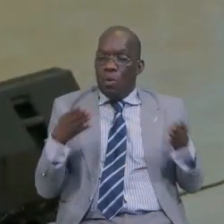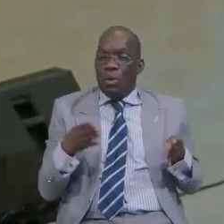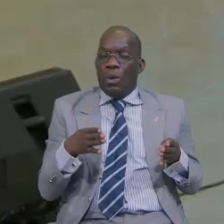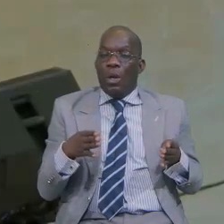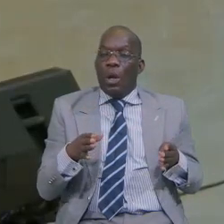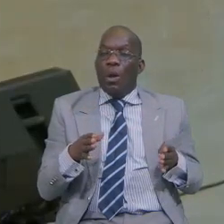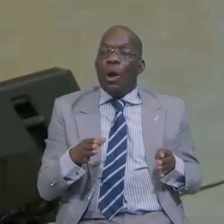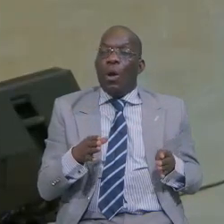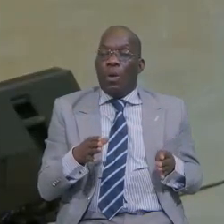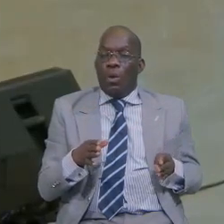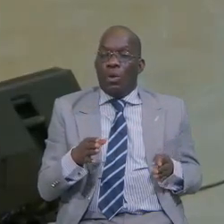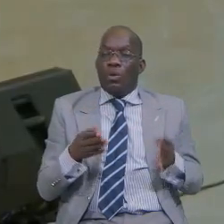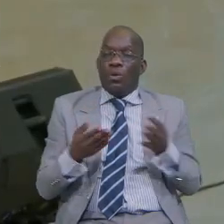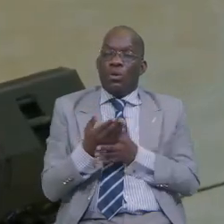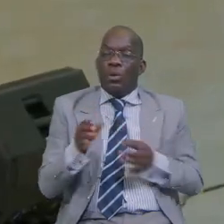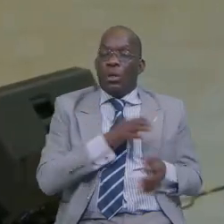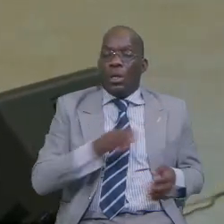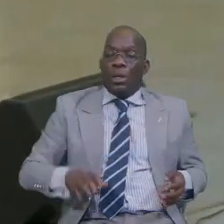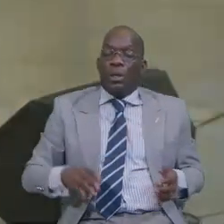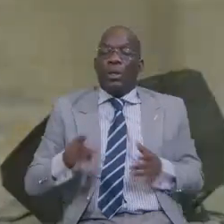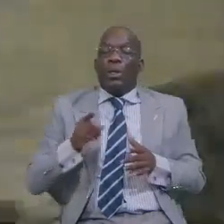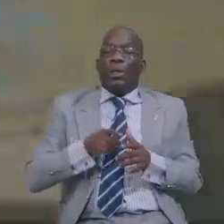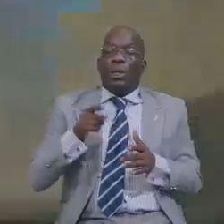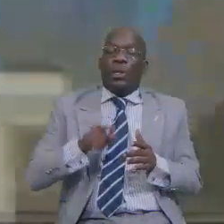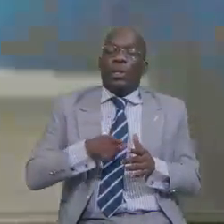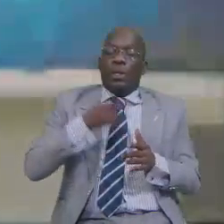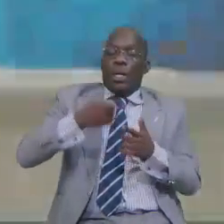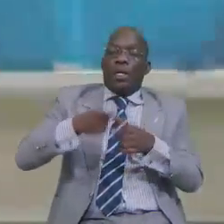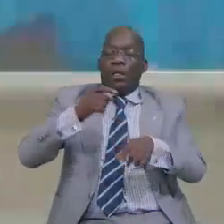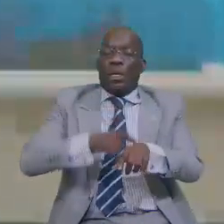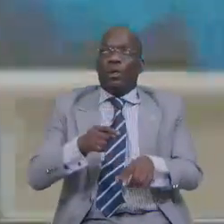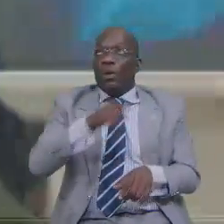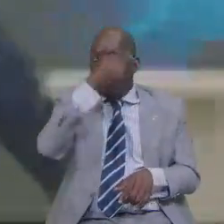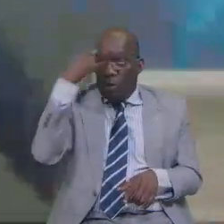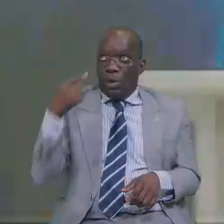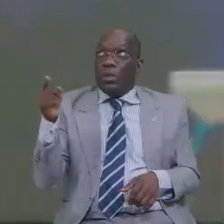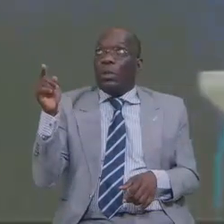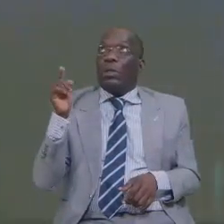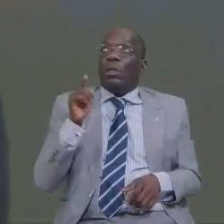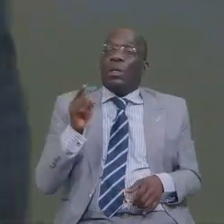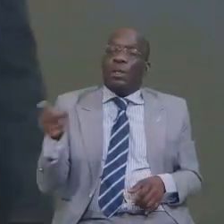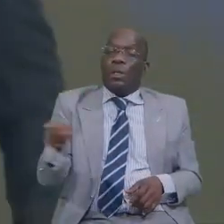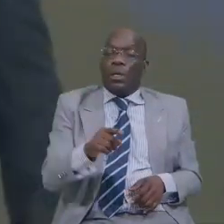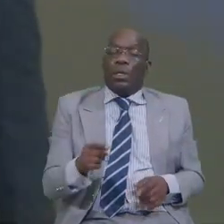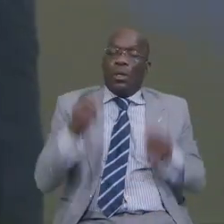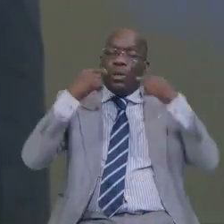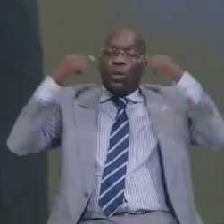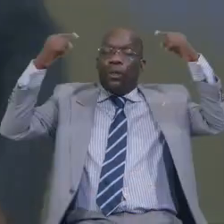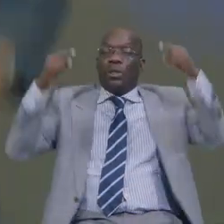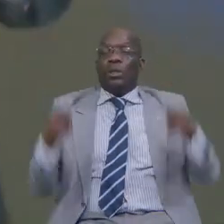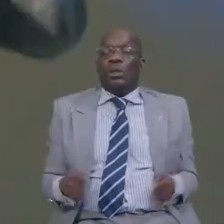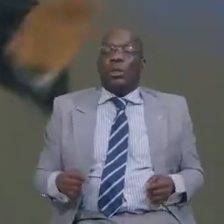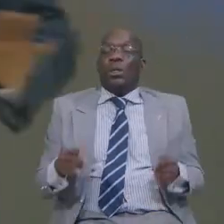eyes through Christ. And next time, because they succeeded there, They pray for that